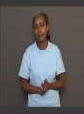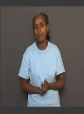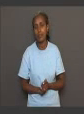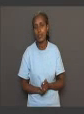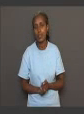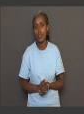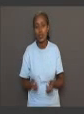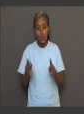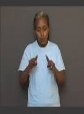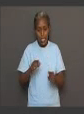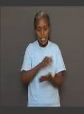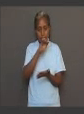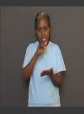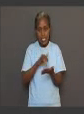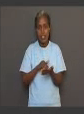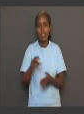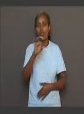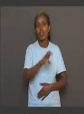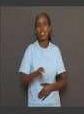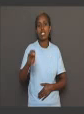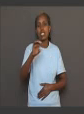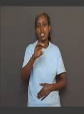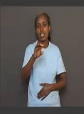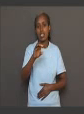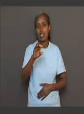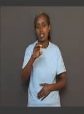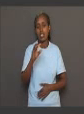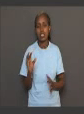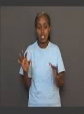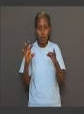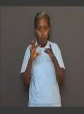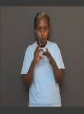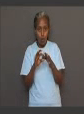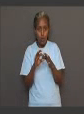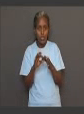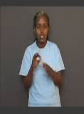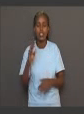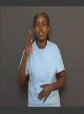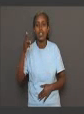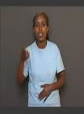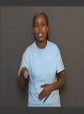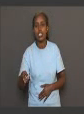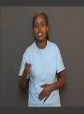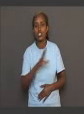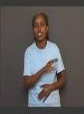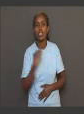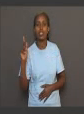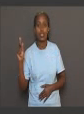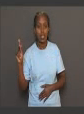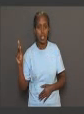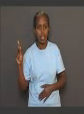When the center of a circle is at coordinates h and